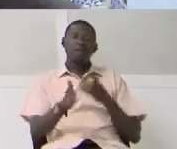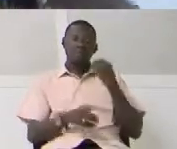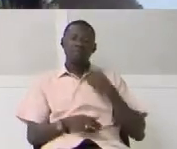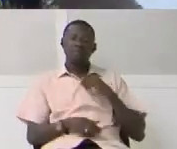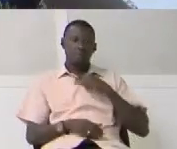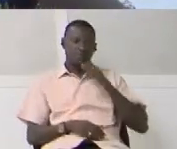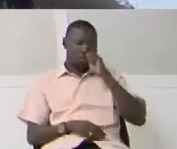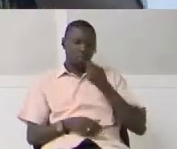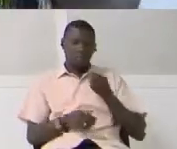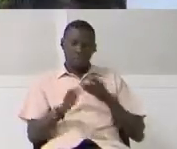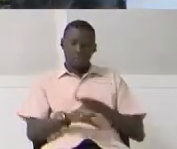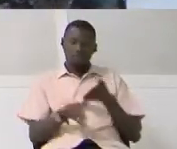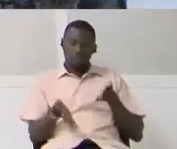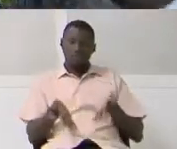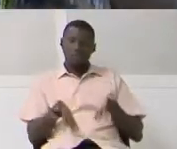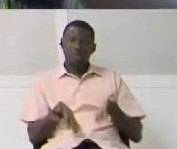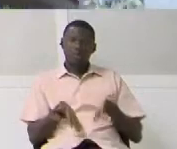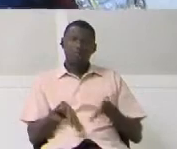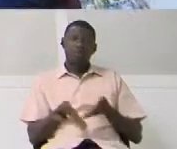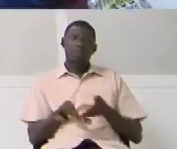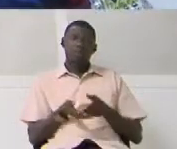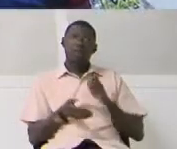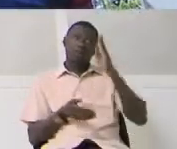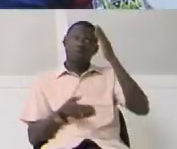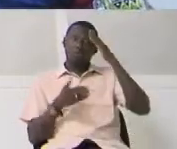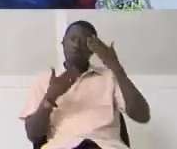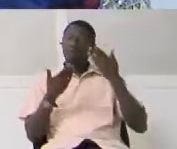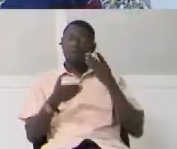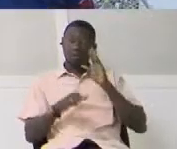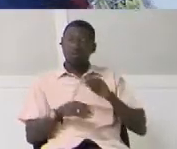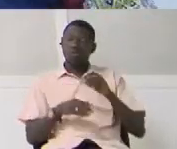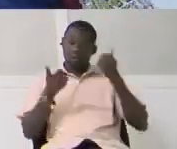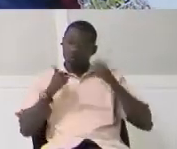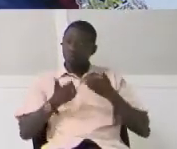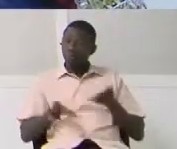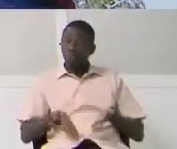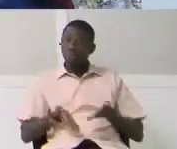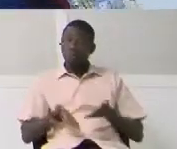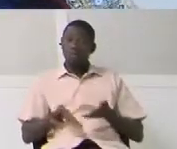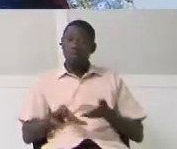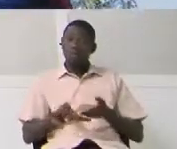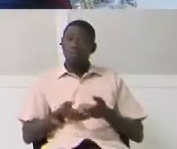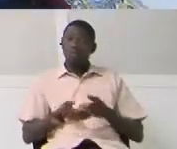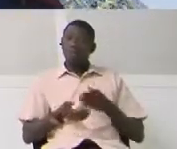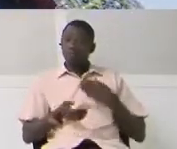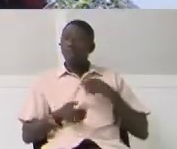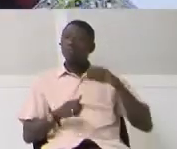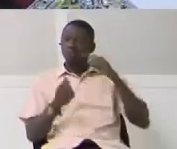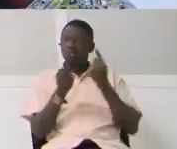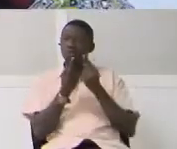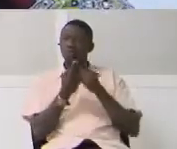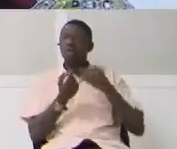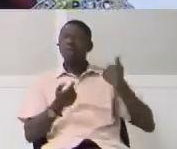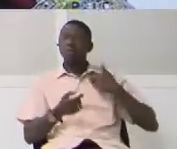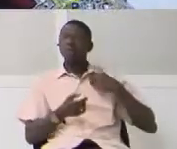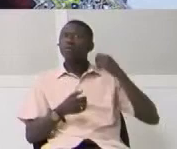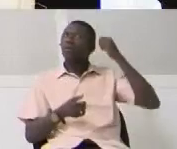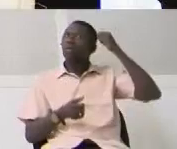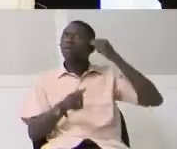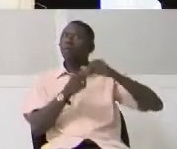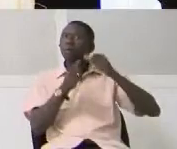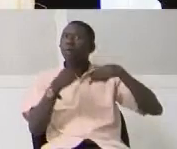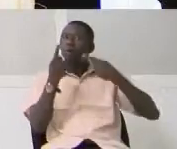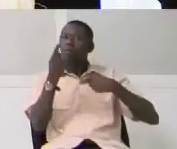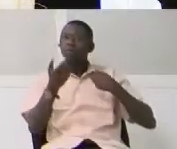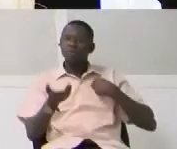day. Goodness, you could do it today. I'm not Muhammad, the name of Muna Fatelako Elek. There is something that I can